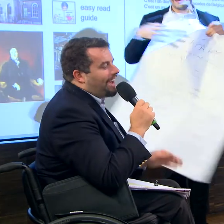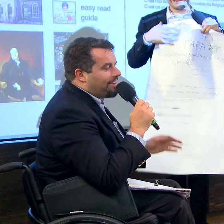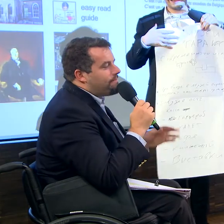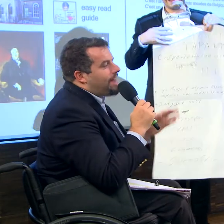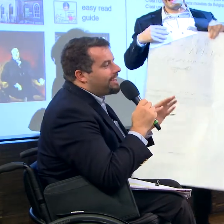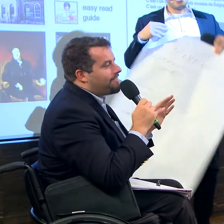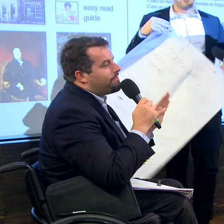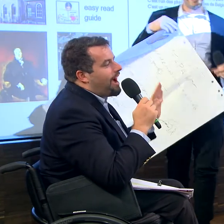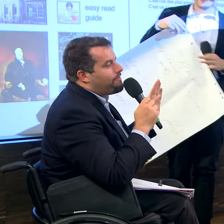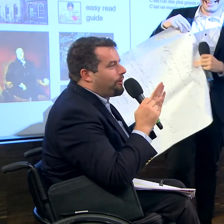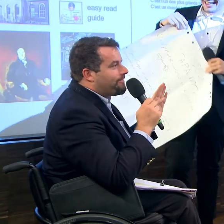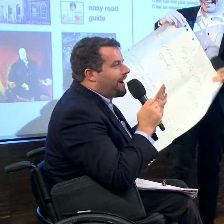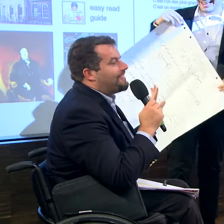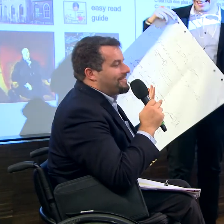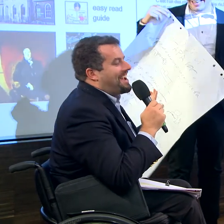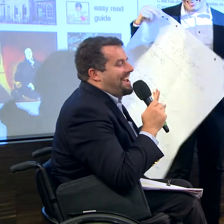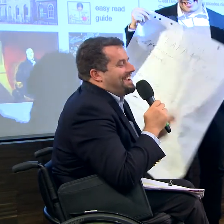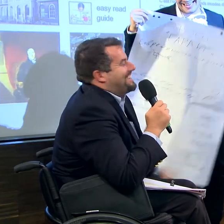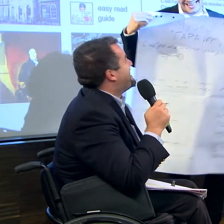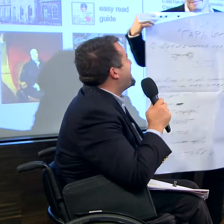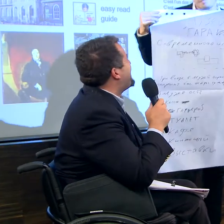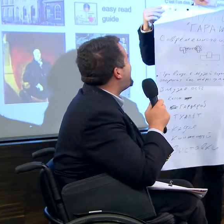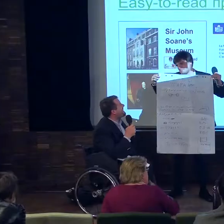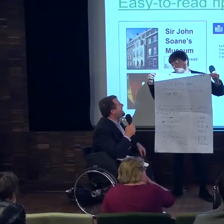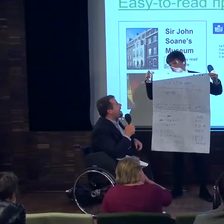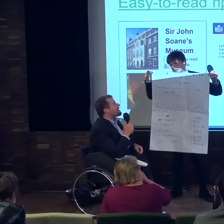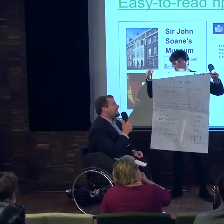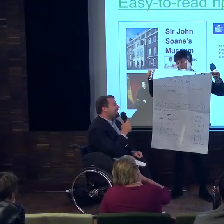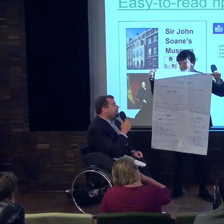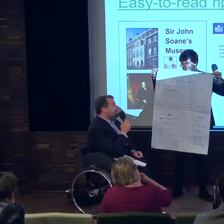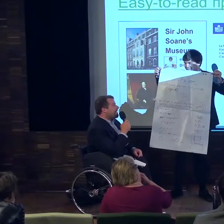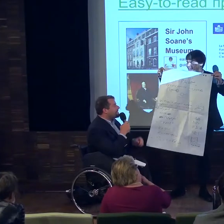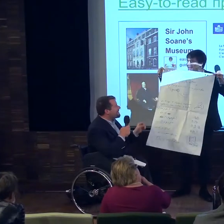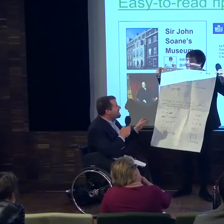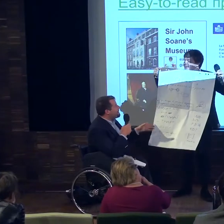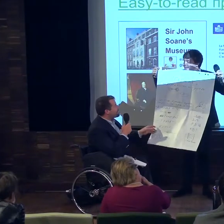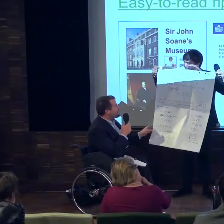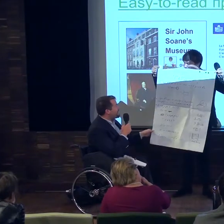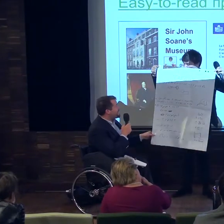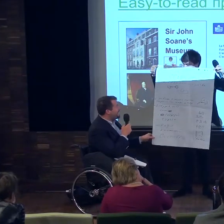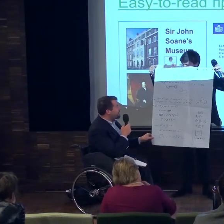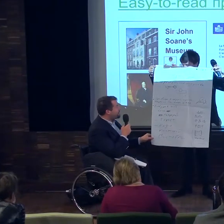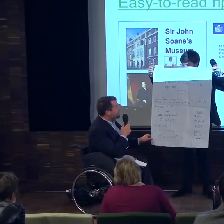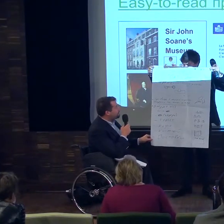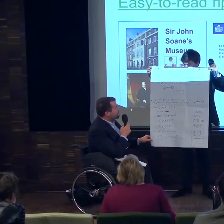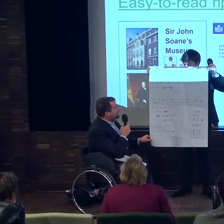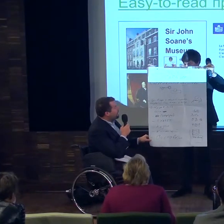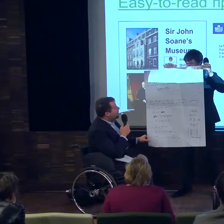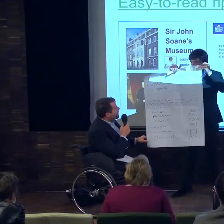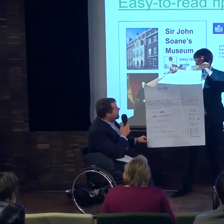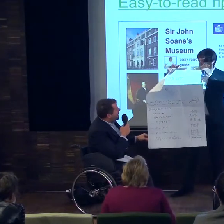I tried my best. Okay, I give him 9.5, okay? Okay, 6.5. Okay, the second